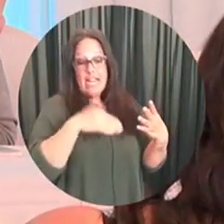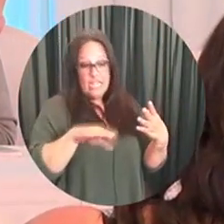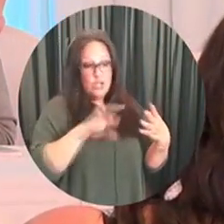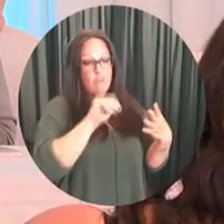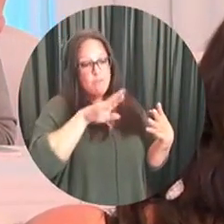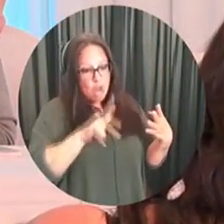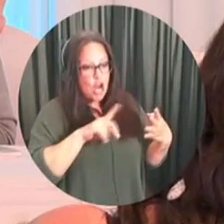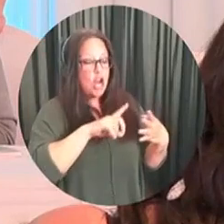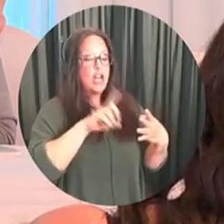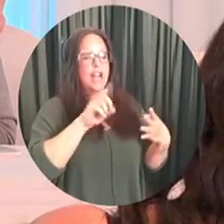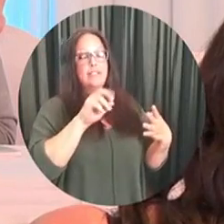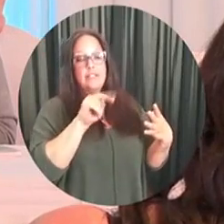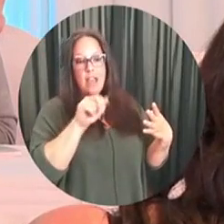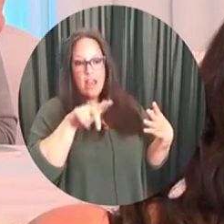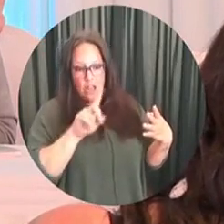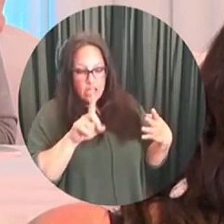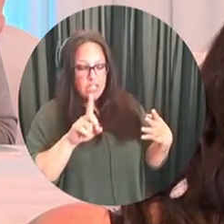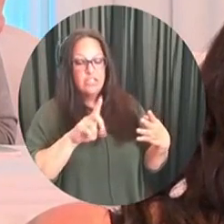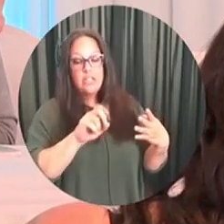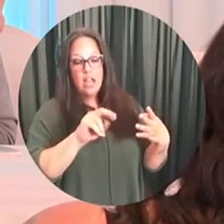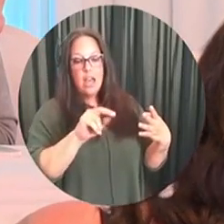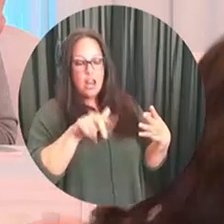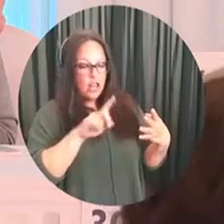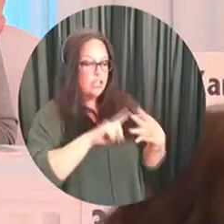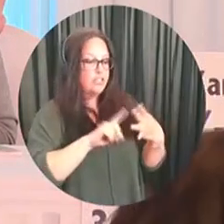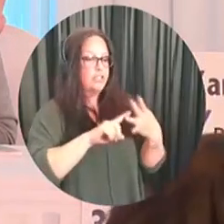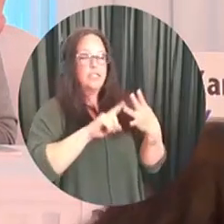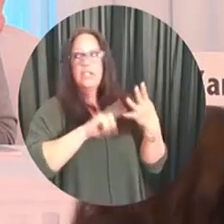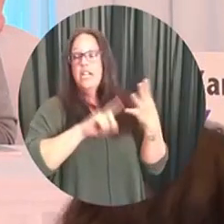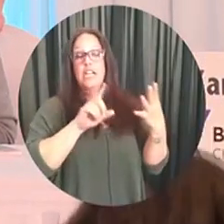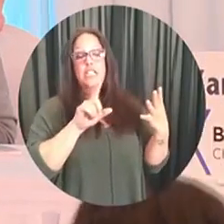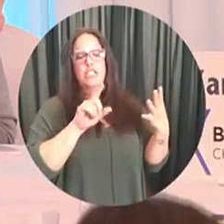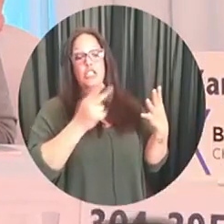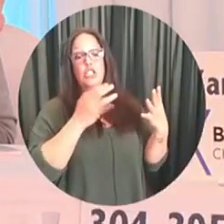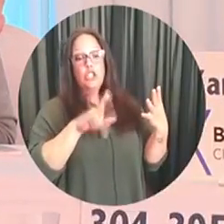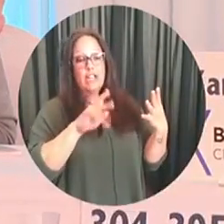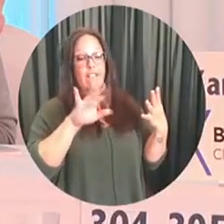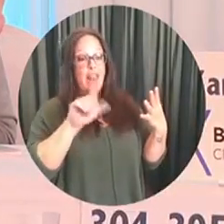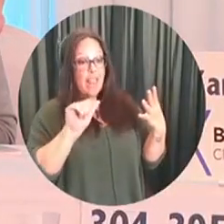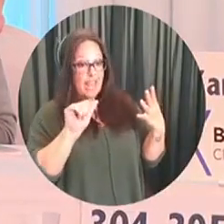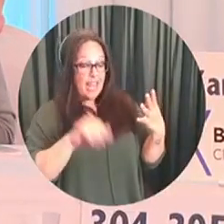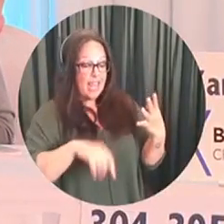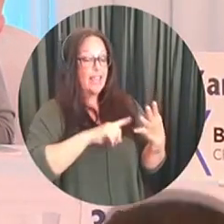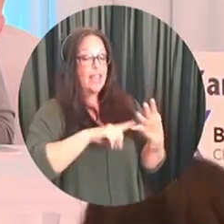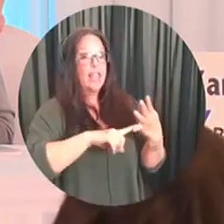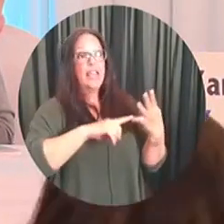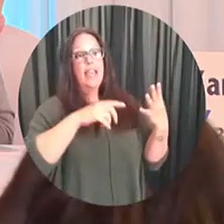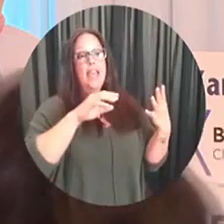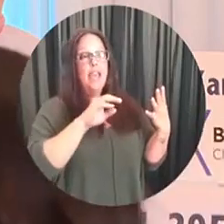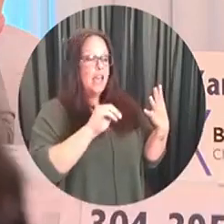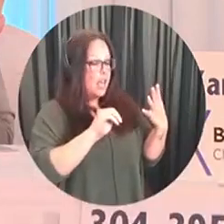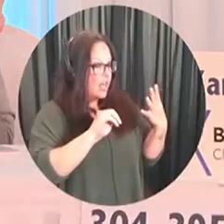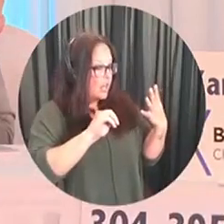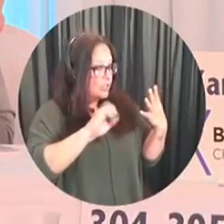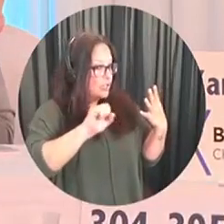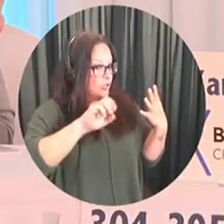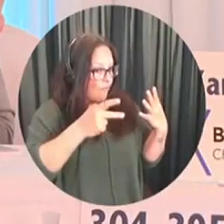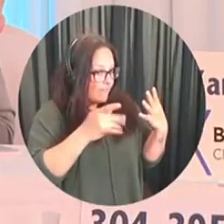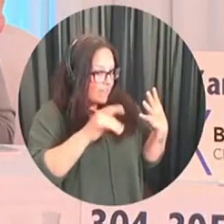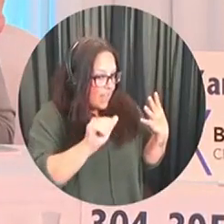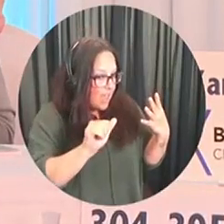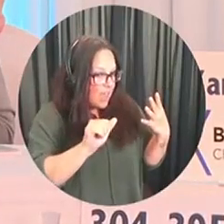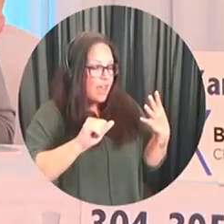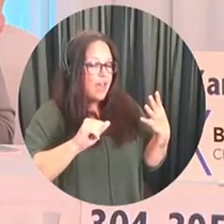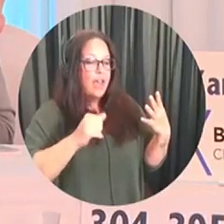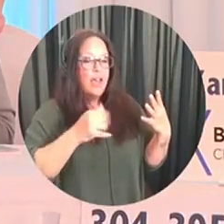McGinnis, thank you. Auntie Ann Spreadles, Chick-fil-A, Perry and Frank Mez, Brian, Sophia, Nadia,